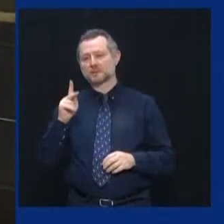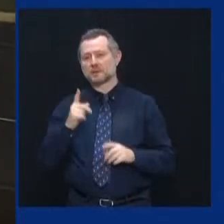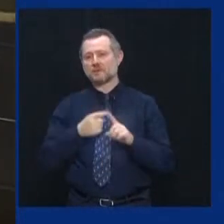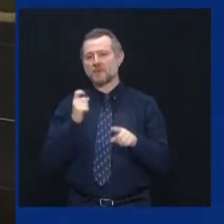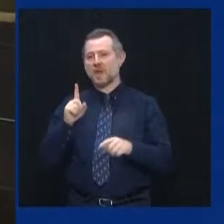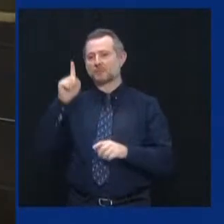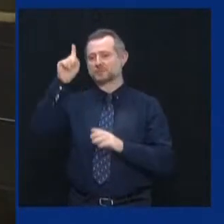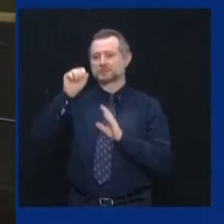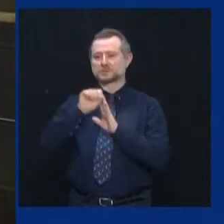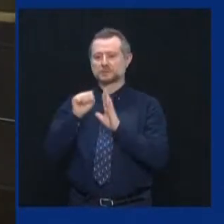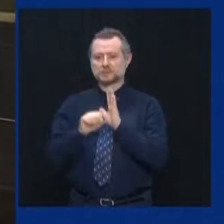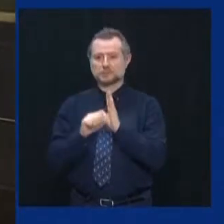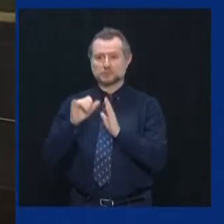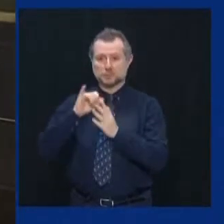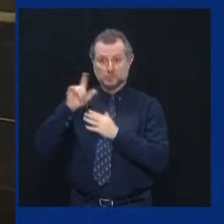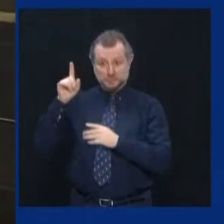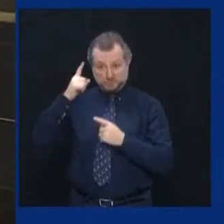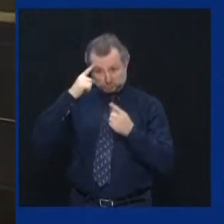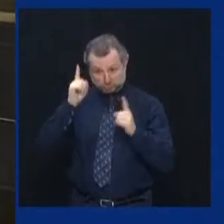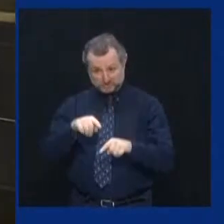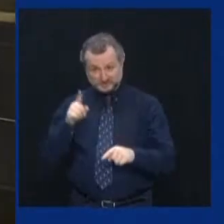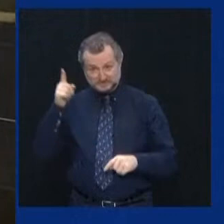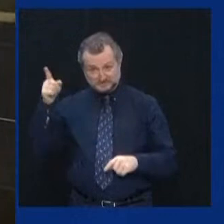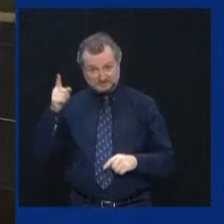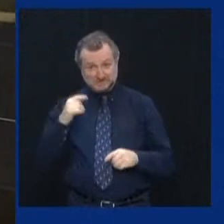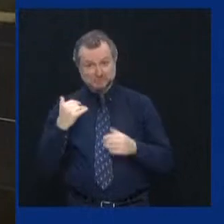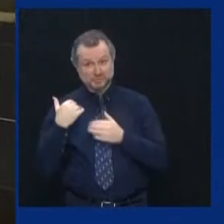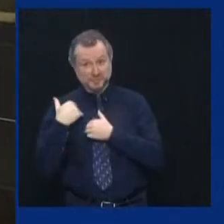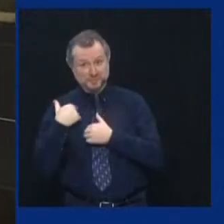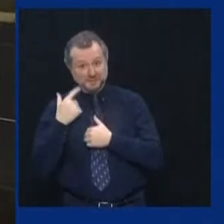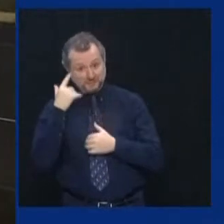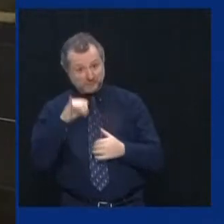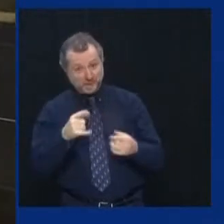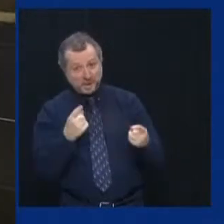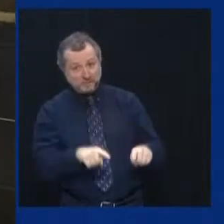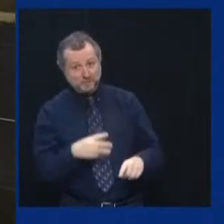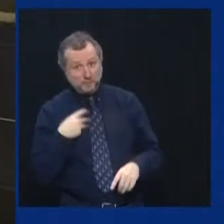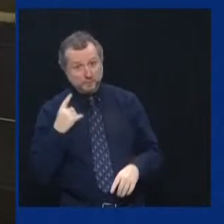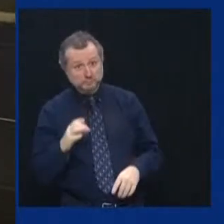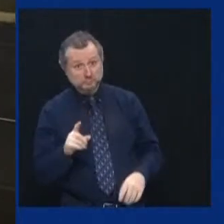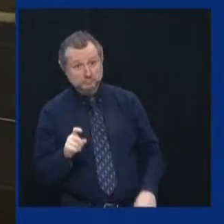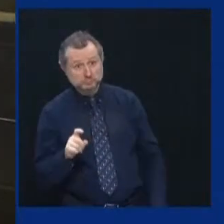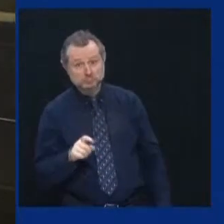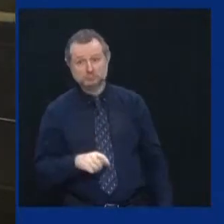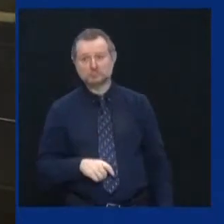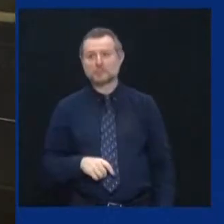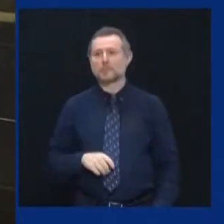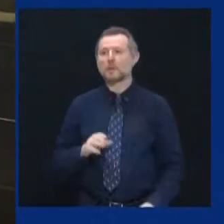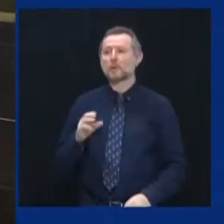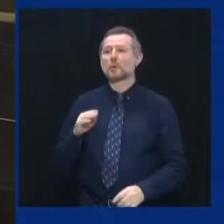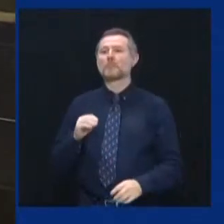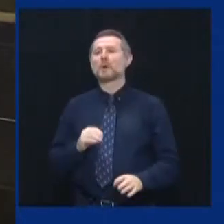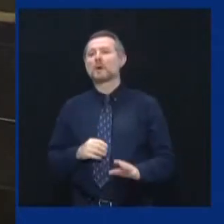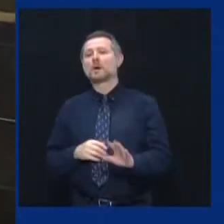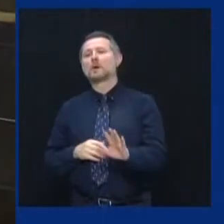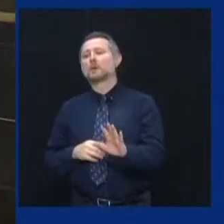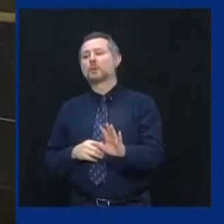that the Congresswoman is complicit in what has happened in our nation's capital? Well, we'll make it simple, Jeff.